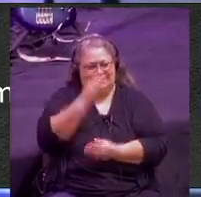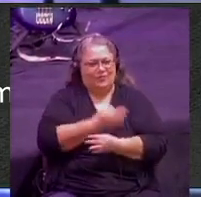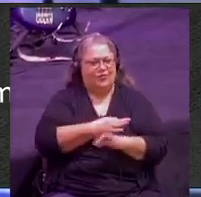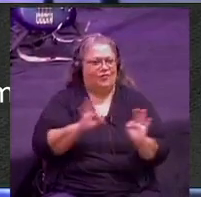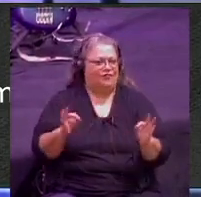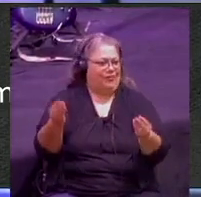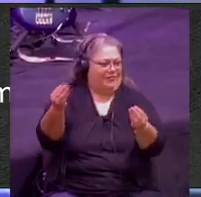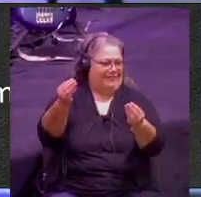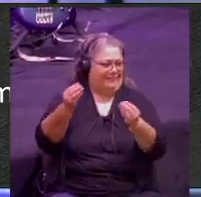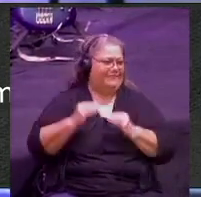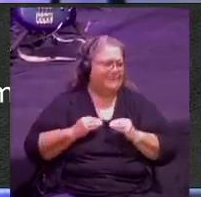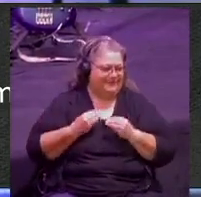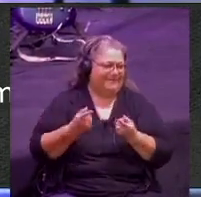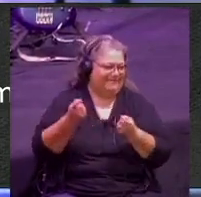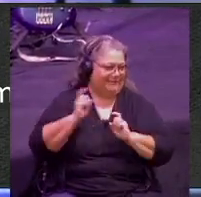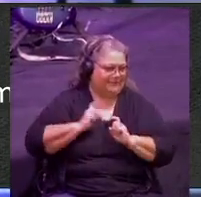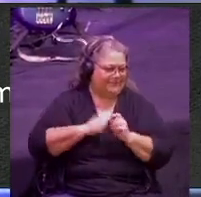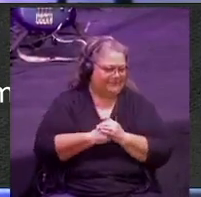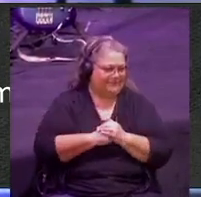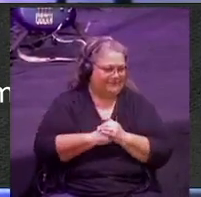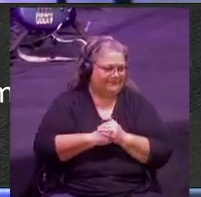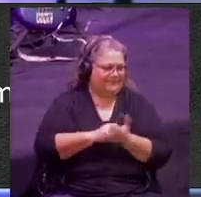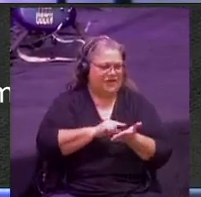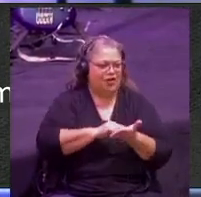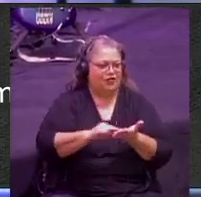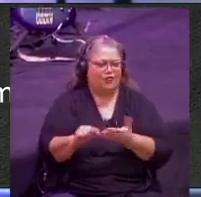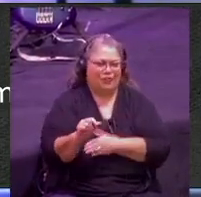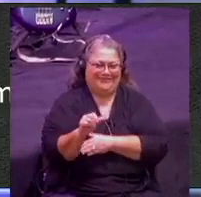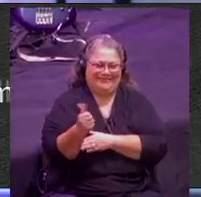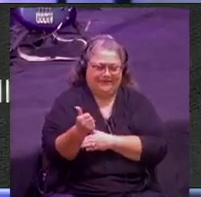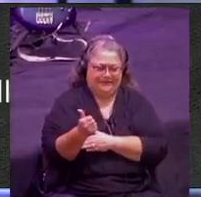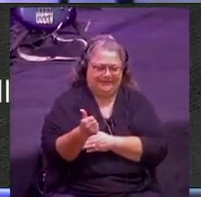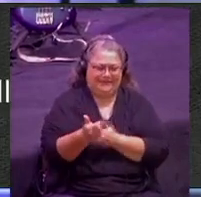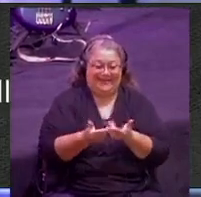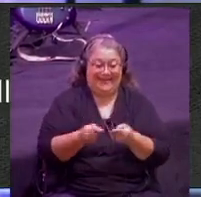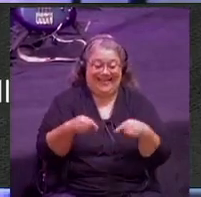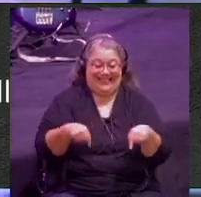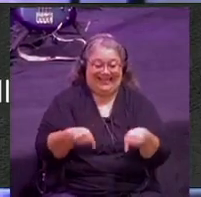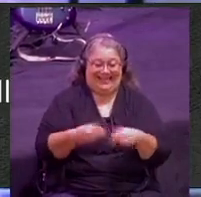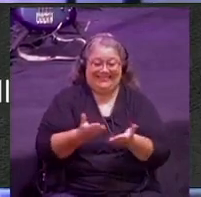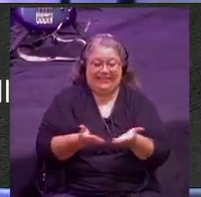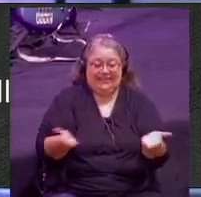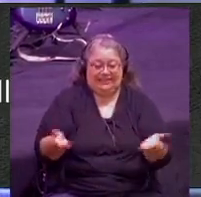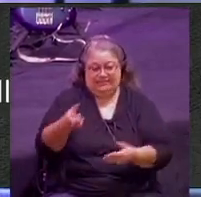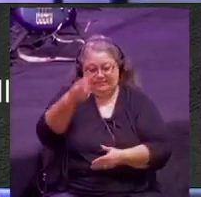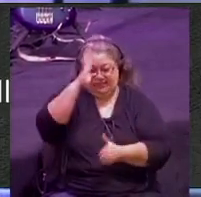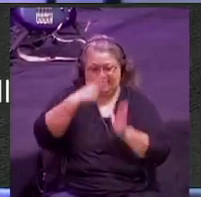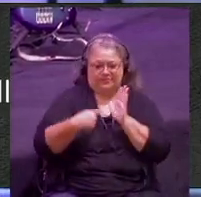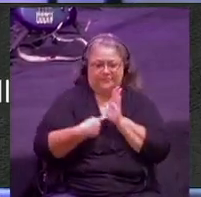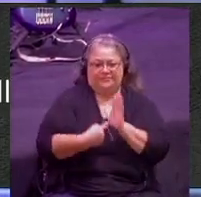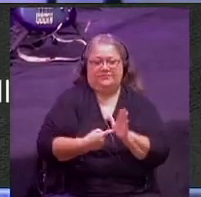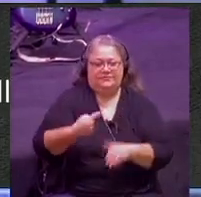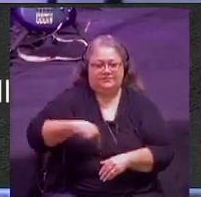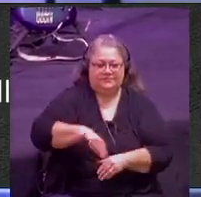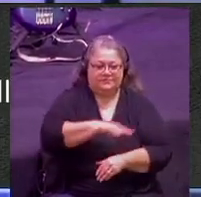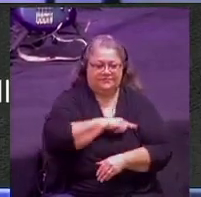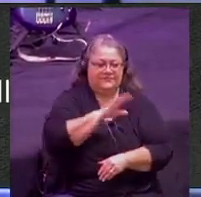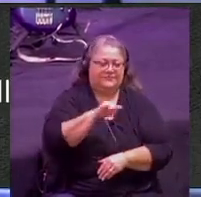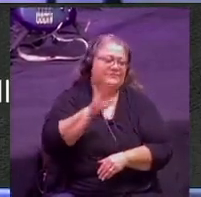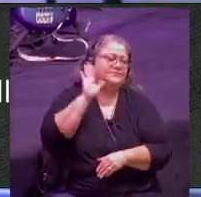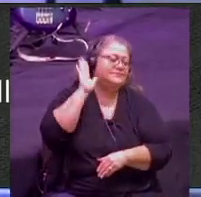us. I want you to look at verse 10. These are the things God has revealed to us by